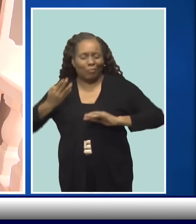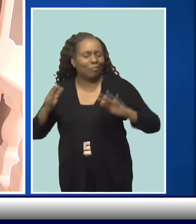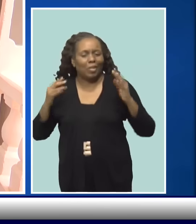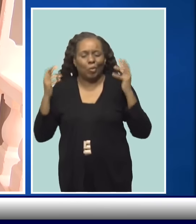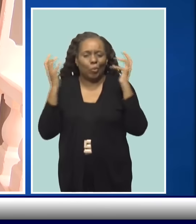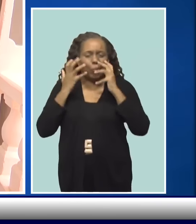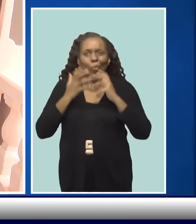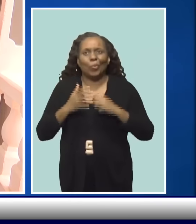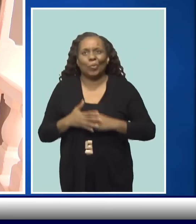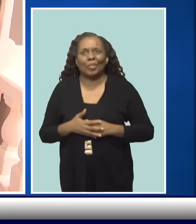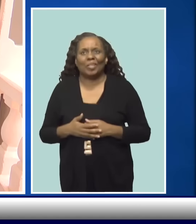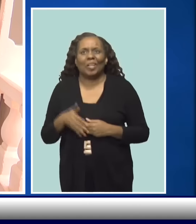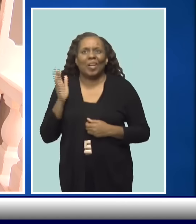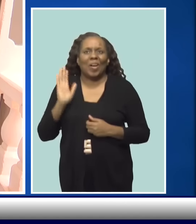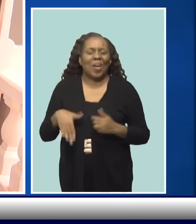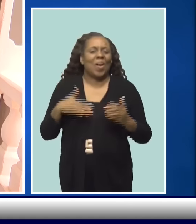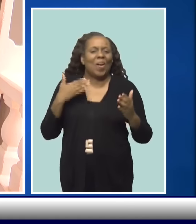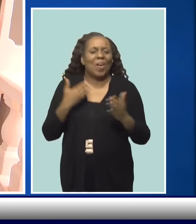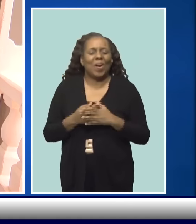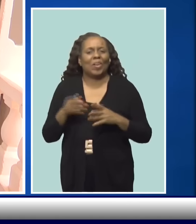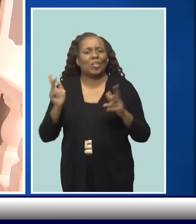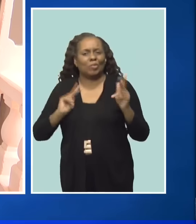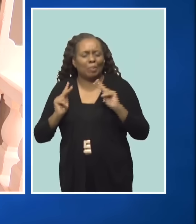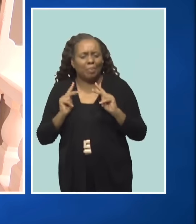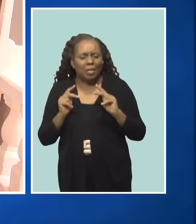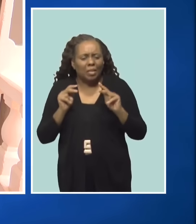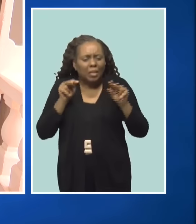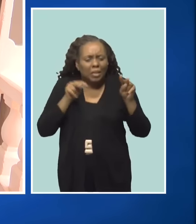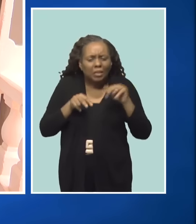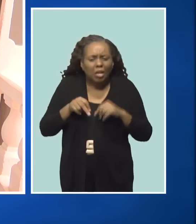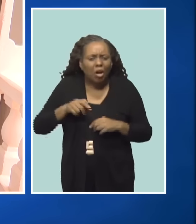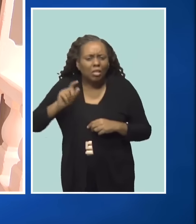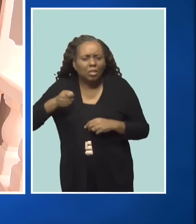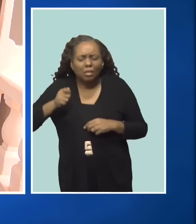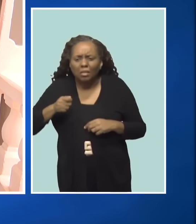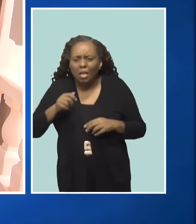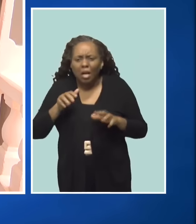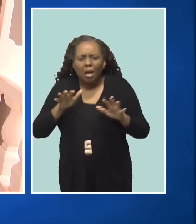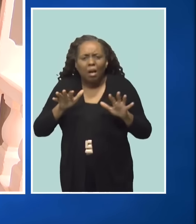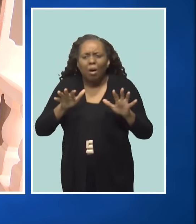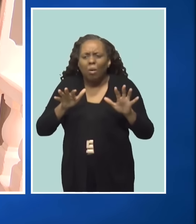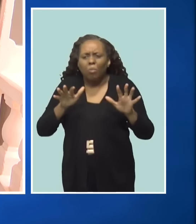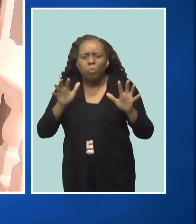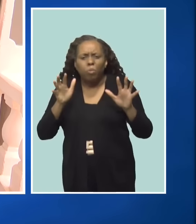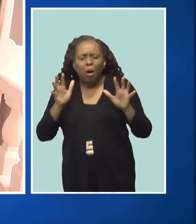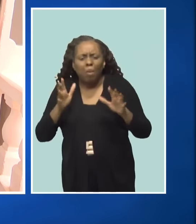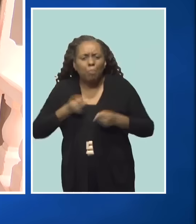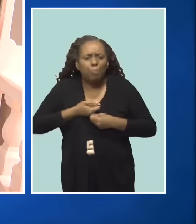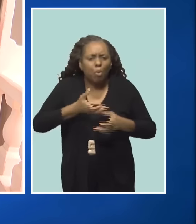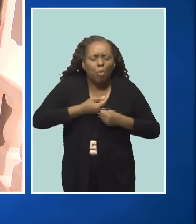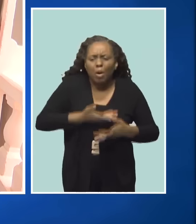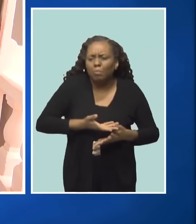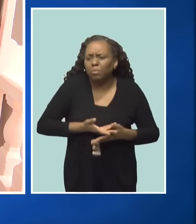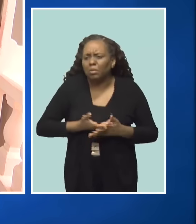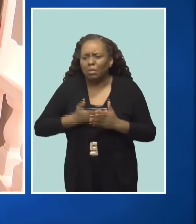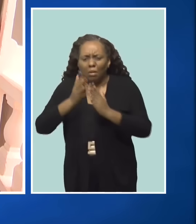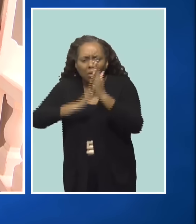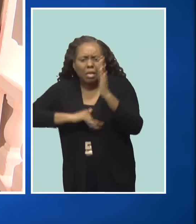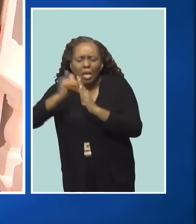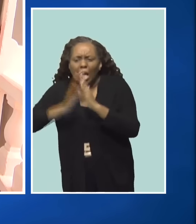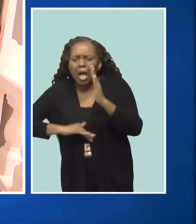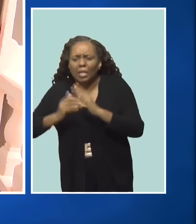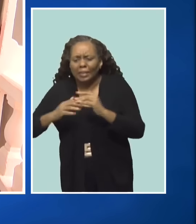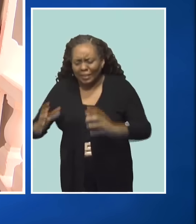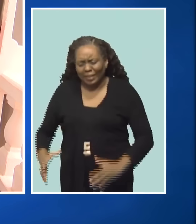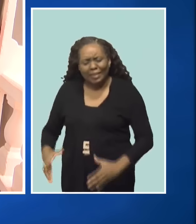you that all of the judges were actually touched when they saw the cans, when they saw the poems, when they saw the clarity, the